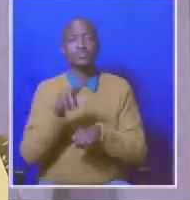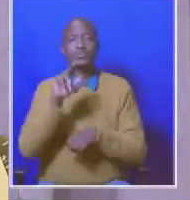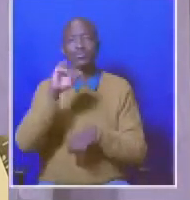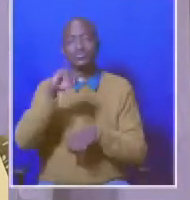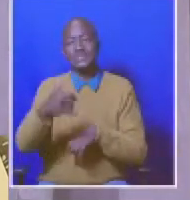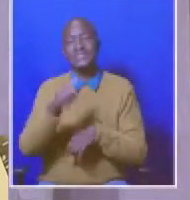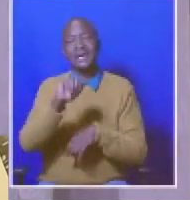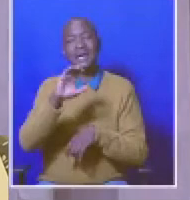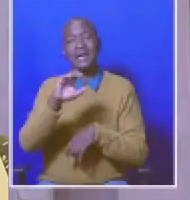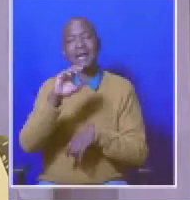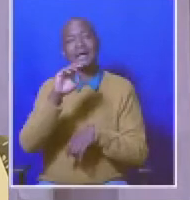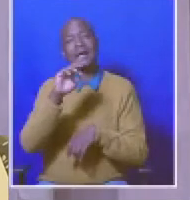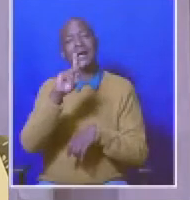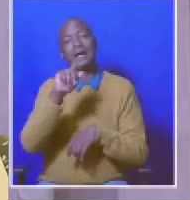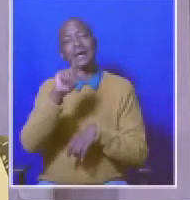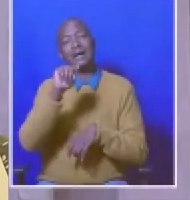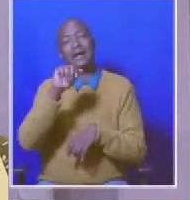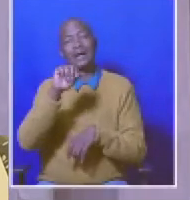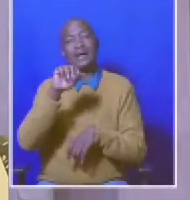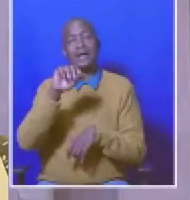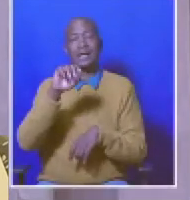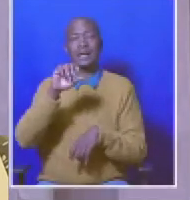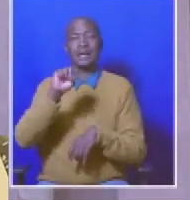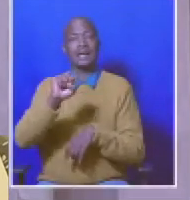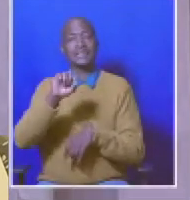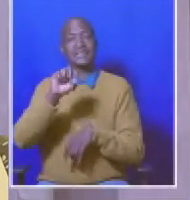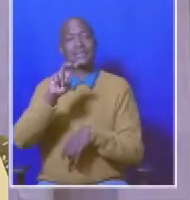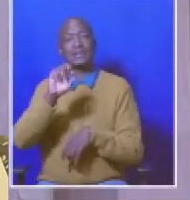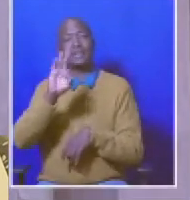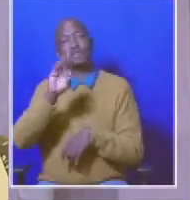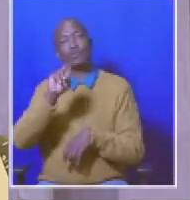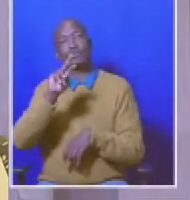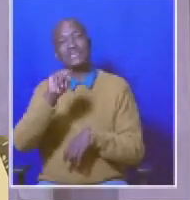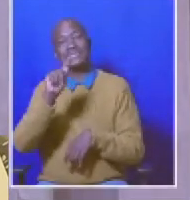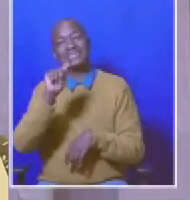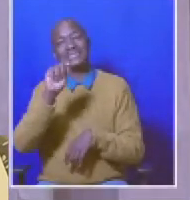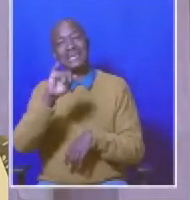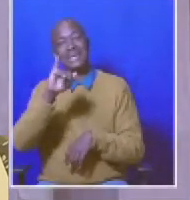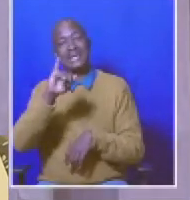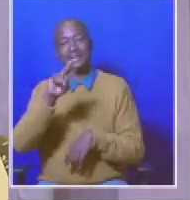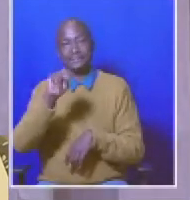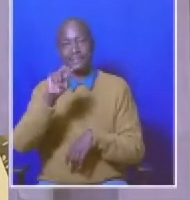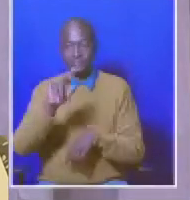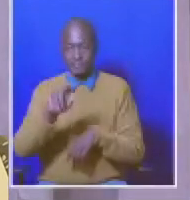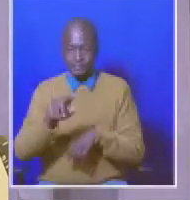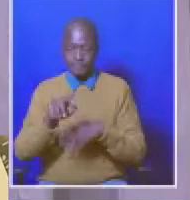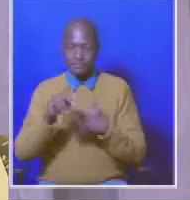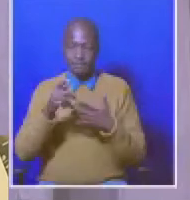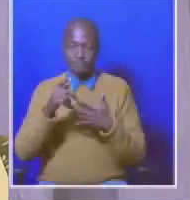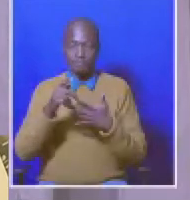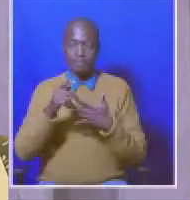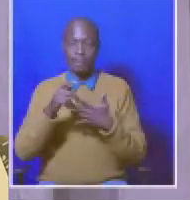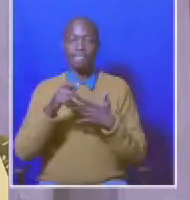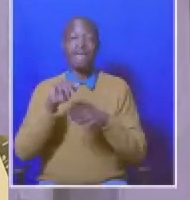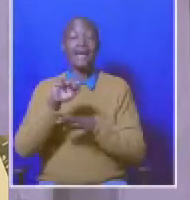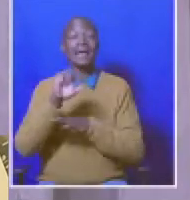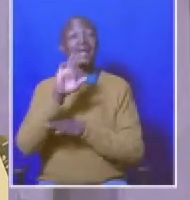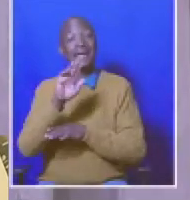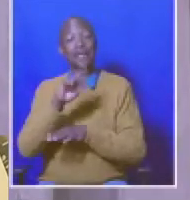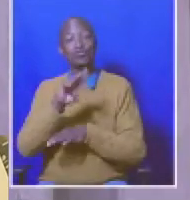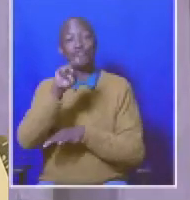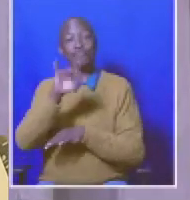Jacaresfontein, I would like to report that indeed on the 9th of May, I led a government delegation